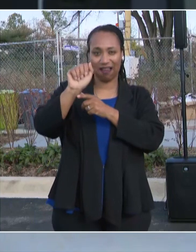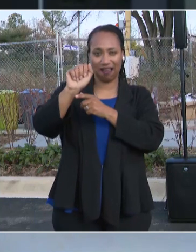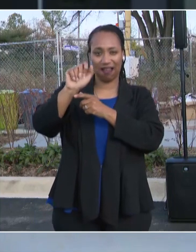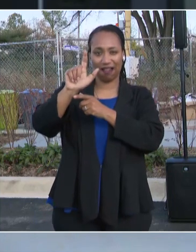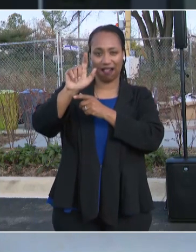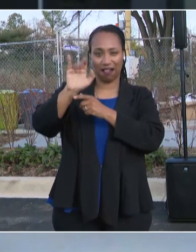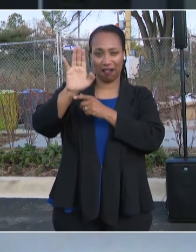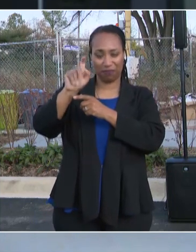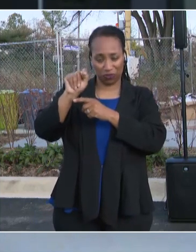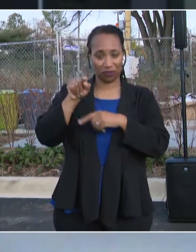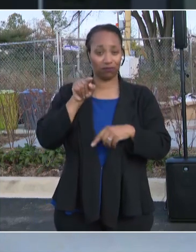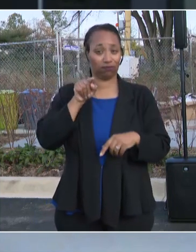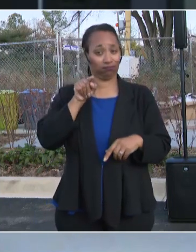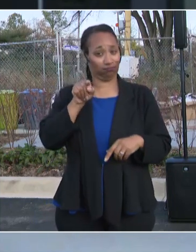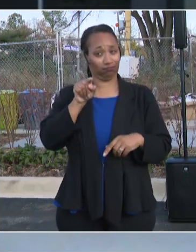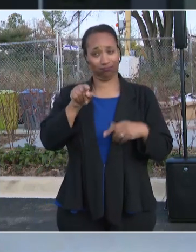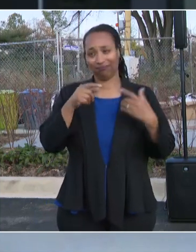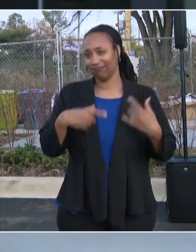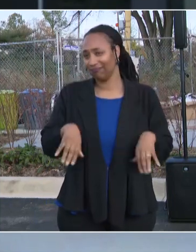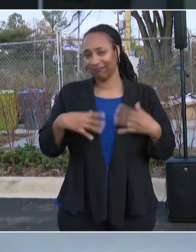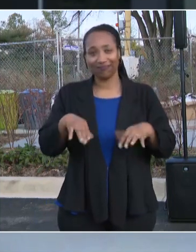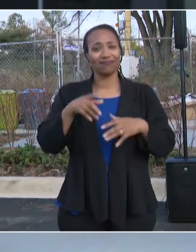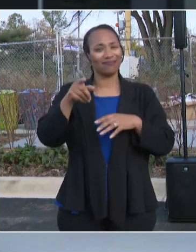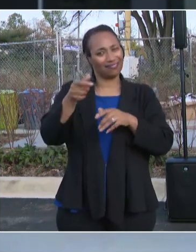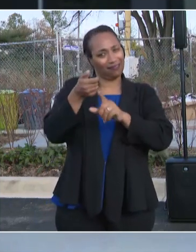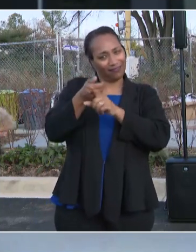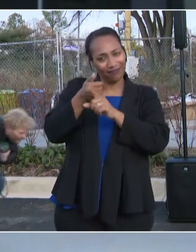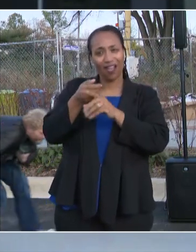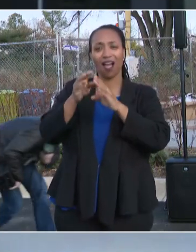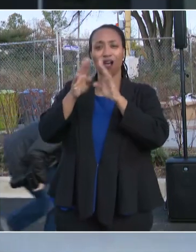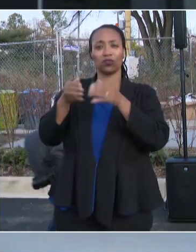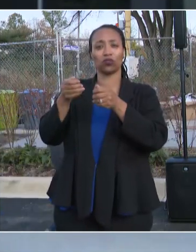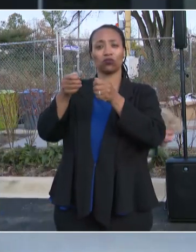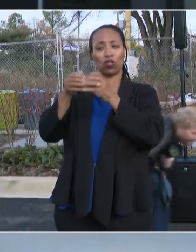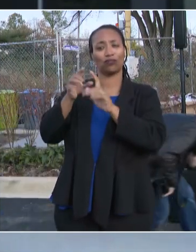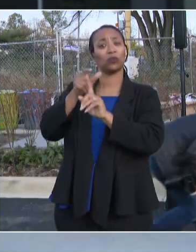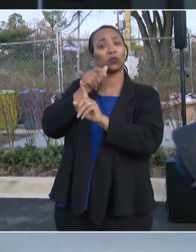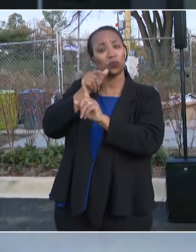Muriel Bowser. Give them a round of applause from POA. They've been leading the effort.